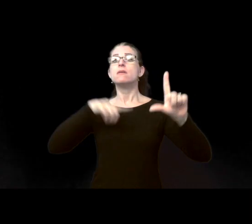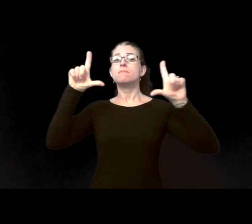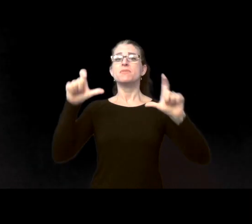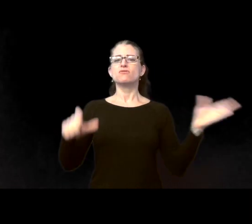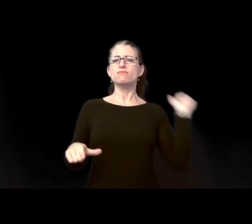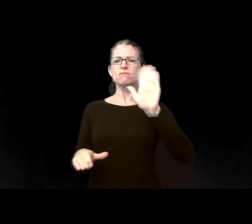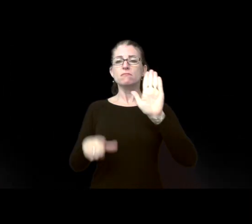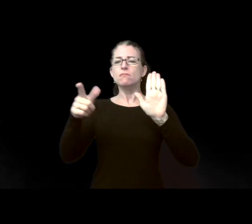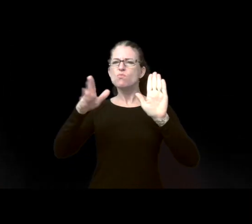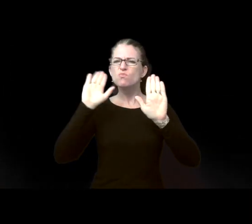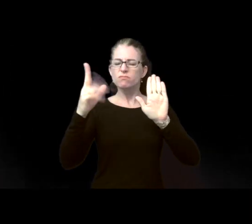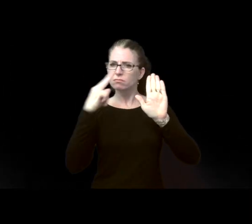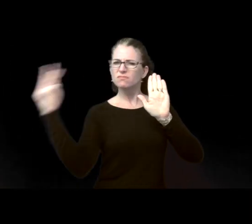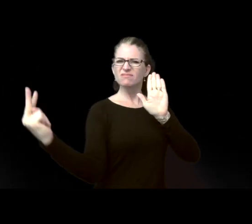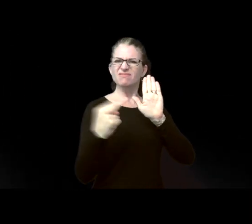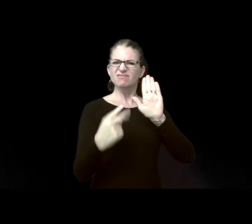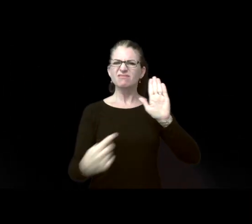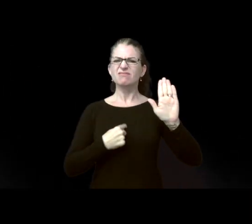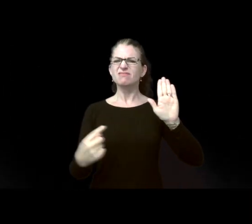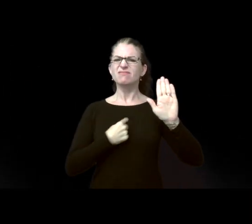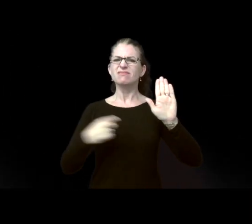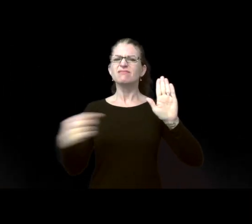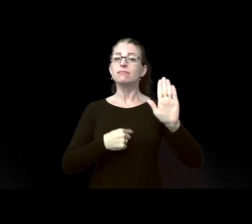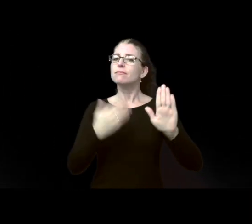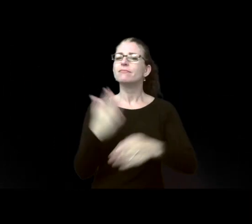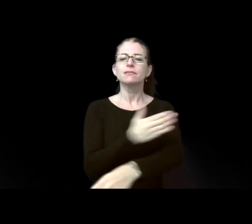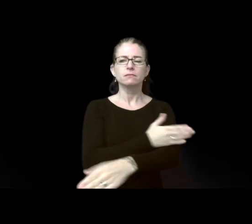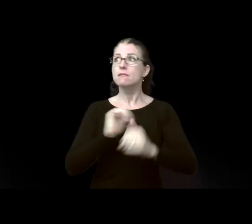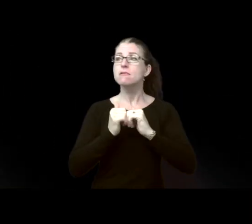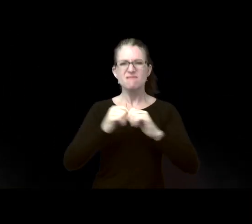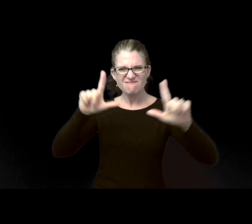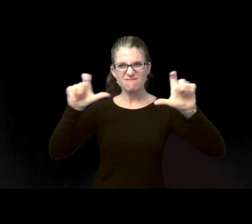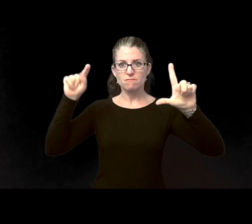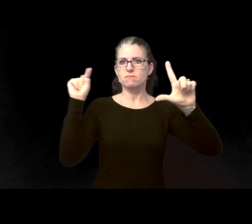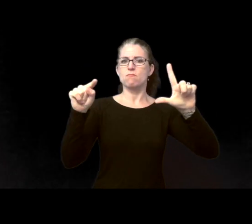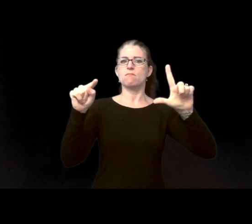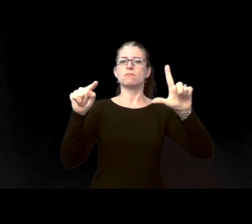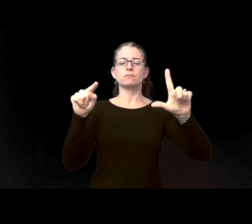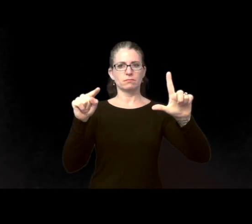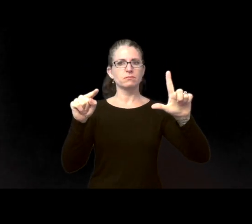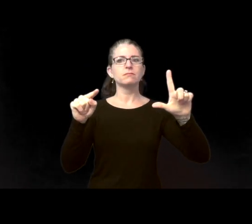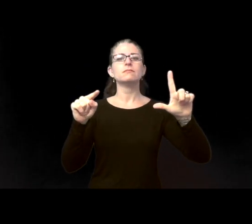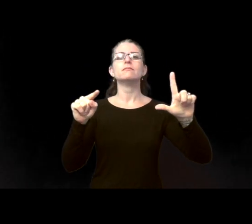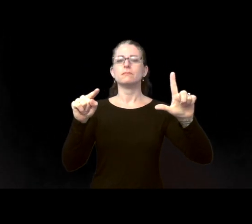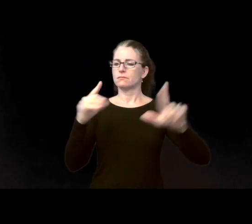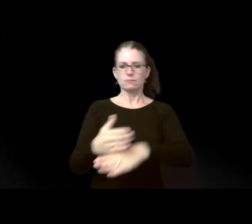Headshot. When I got a picture unmistakably me, then they'll see things will be better with a better